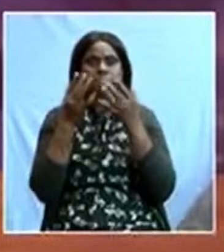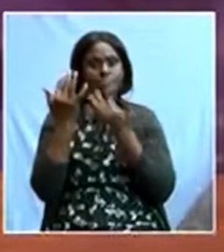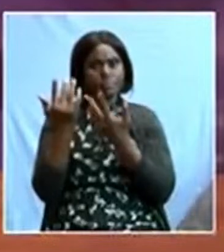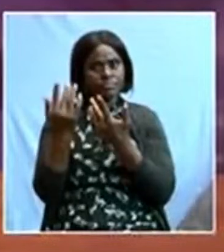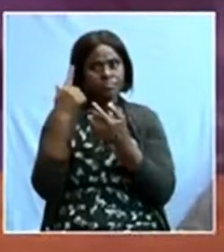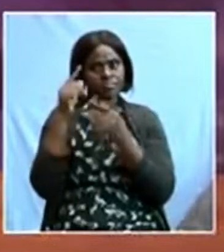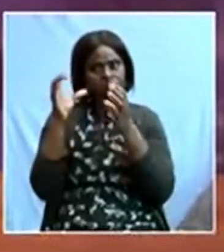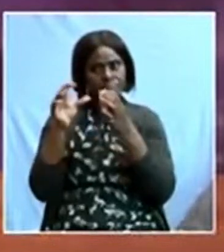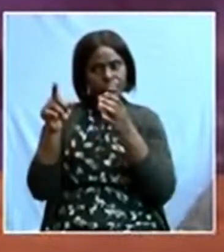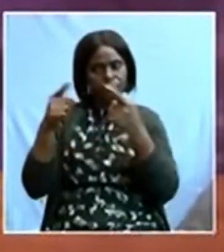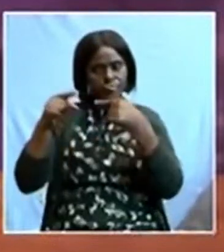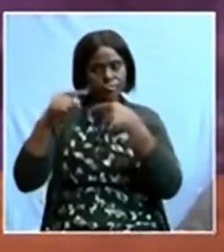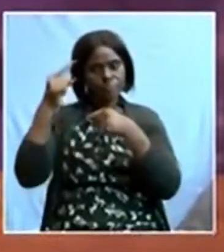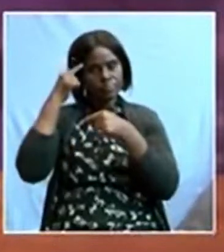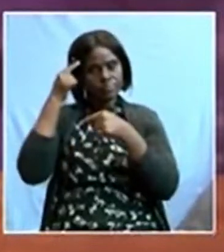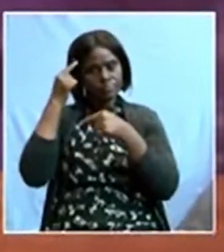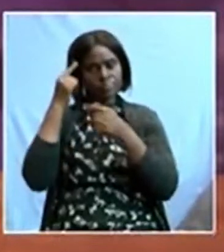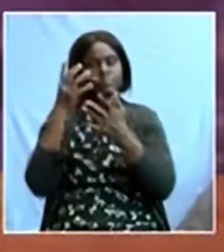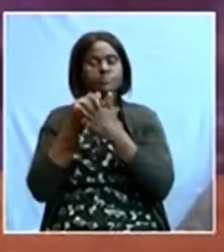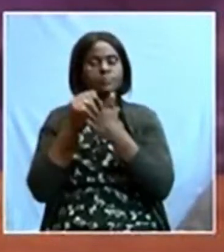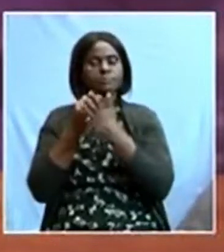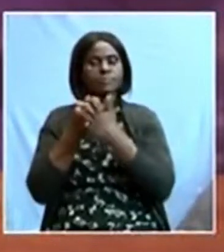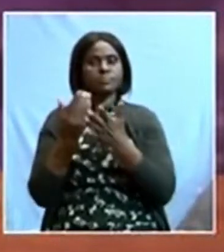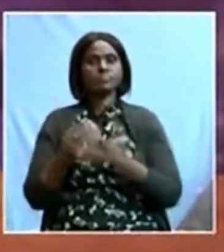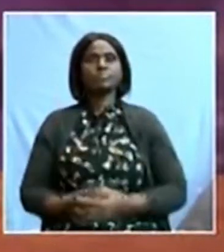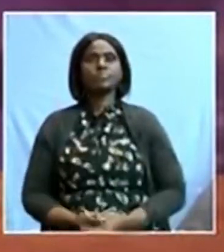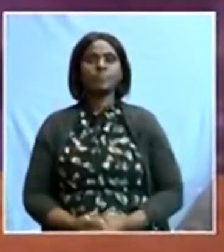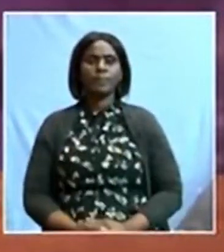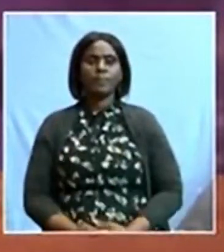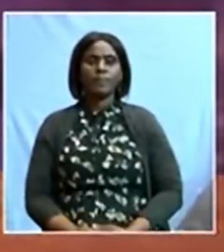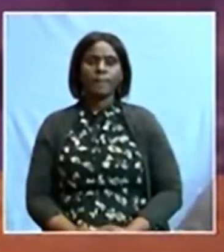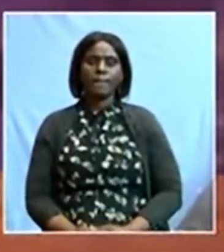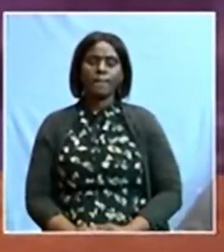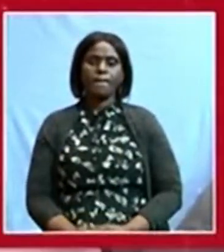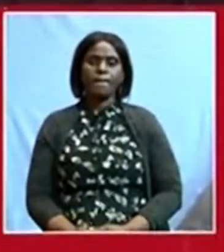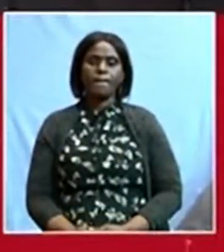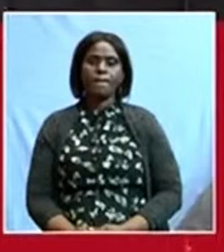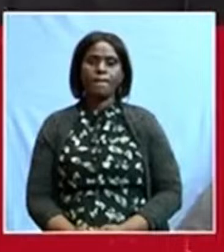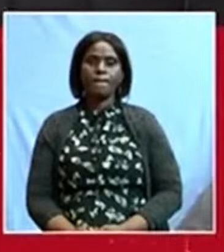for the Committee on Local Government Accounts.